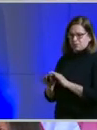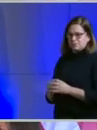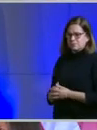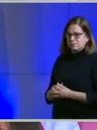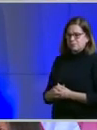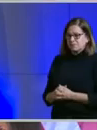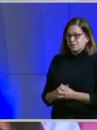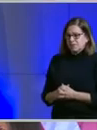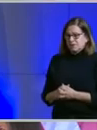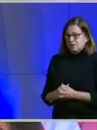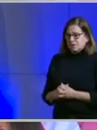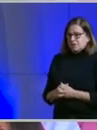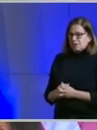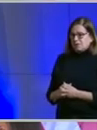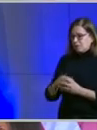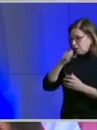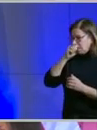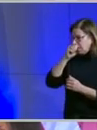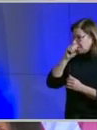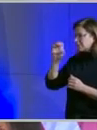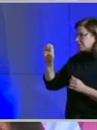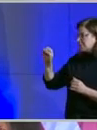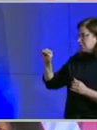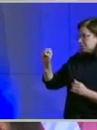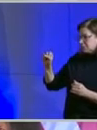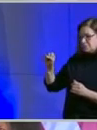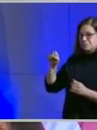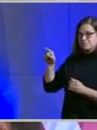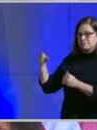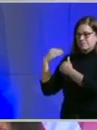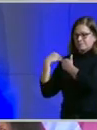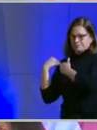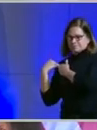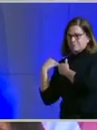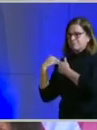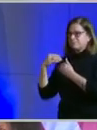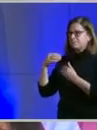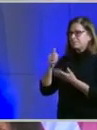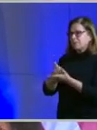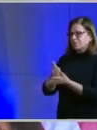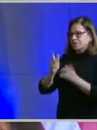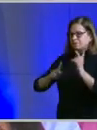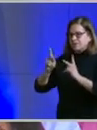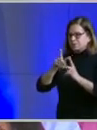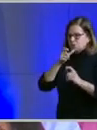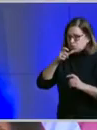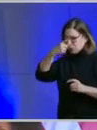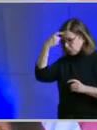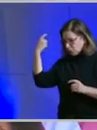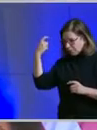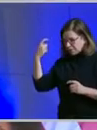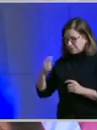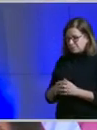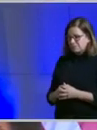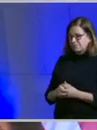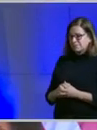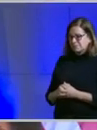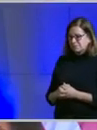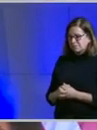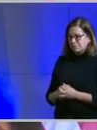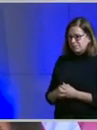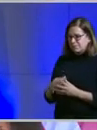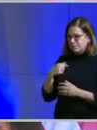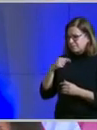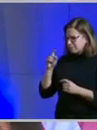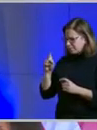EMS patients, trauma patients. For these patients, speed matters. So we need to get to them quickly. We need to keep